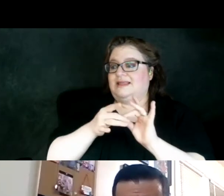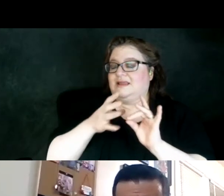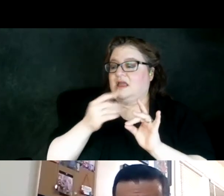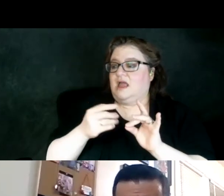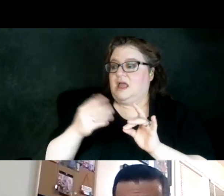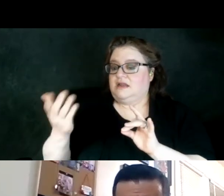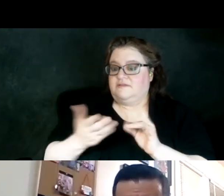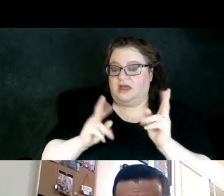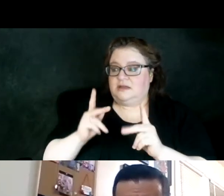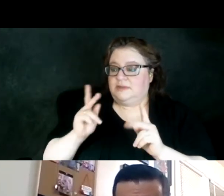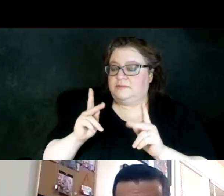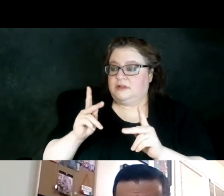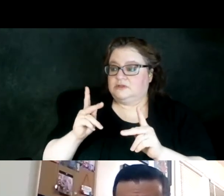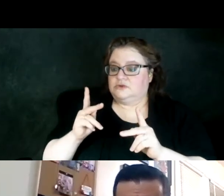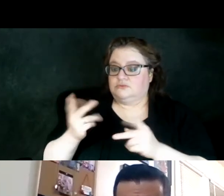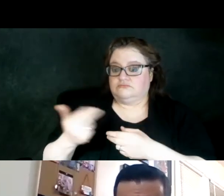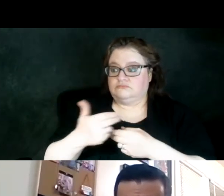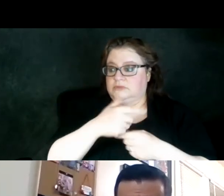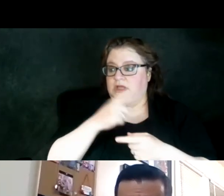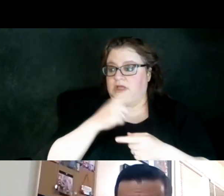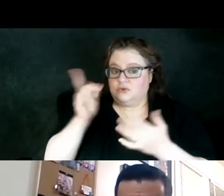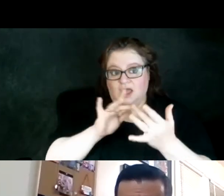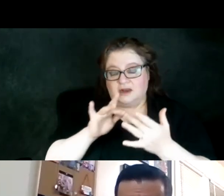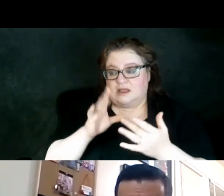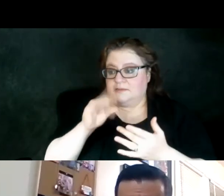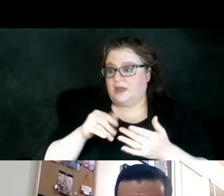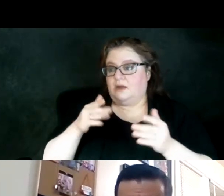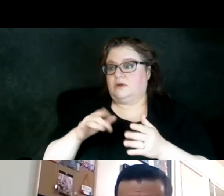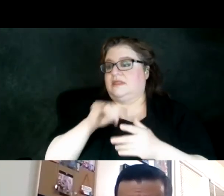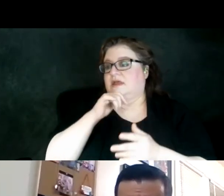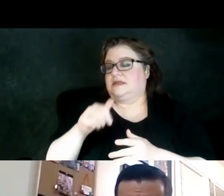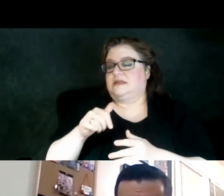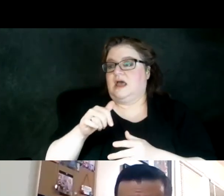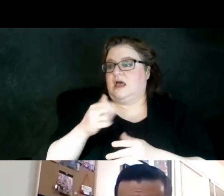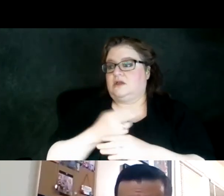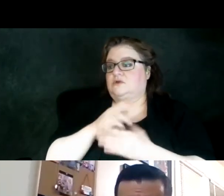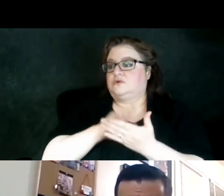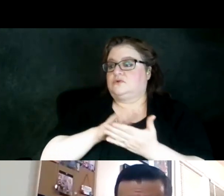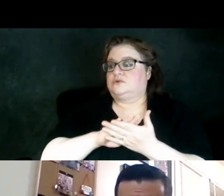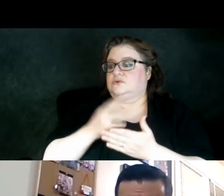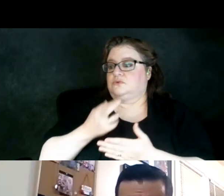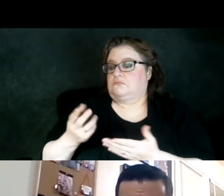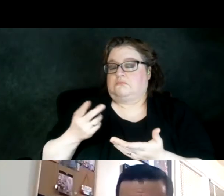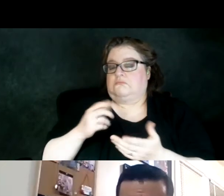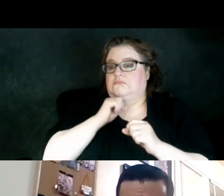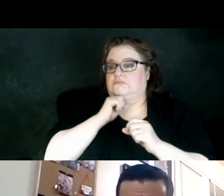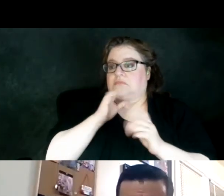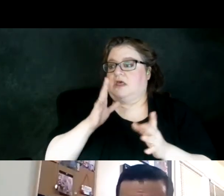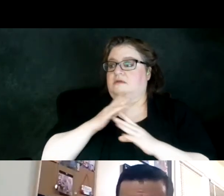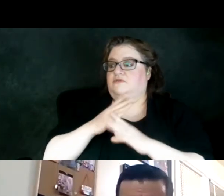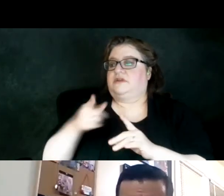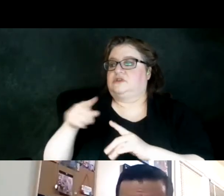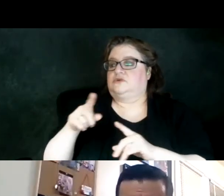to attend, you contacted them by some means that did not use school resources, there's nothing to prevent you from doing